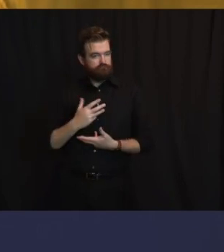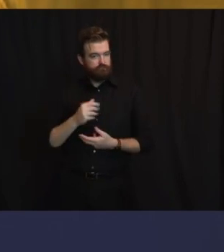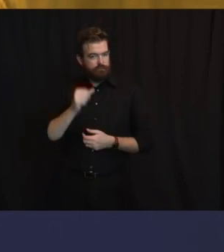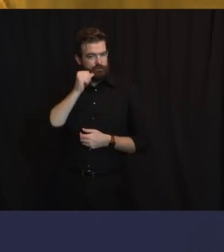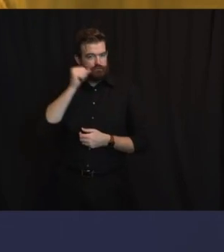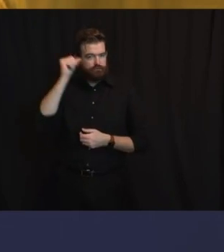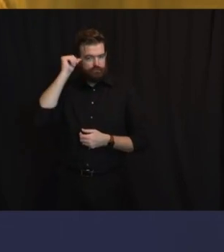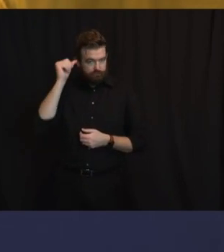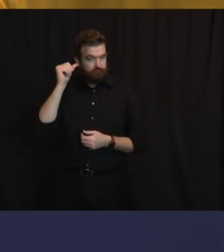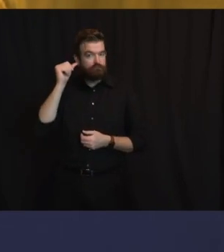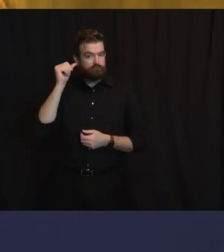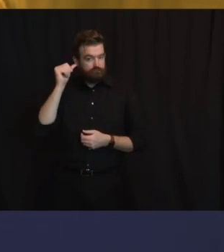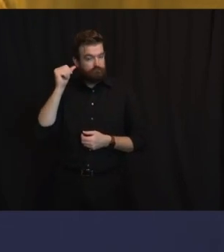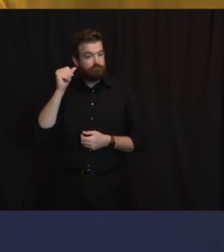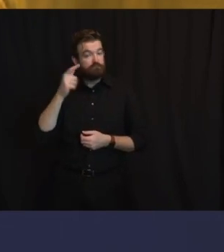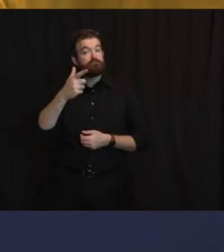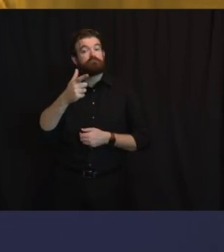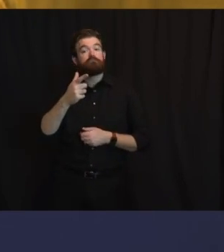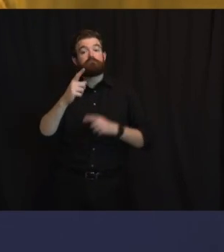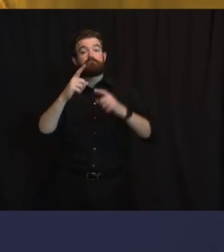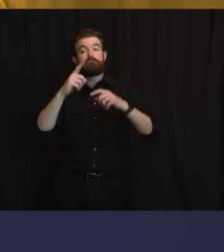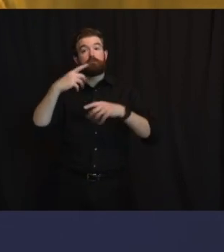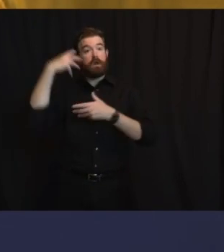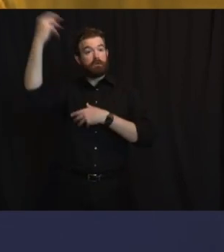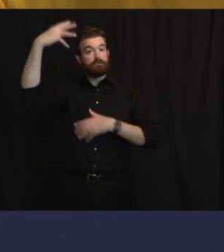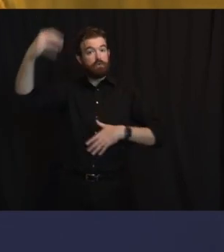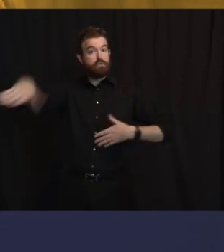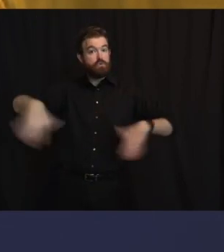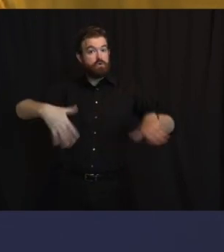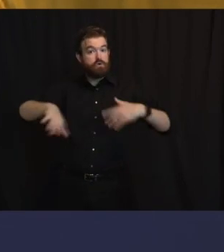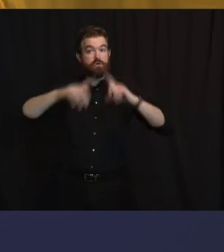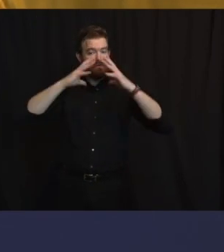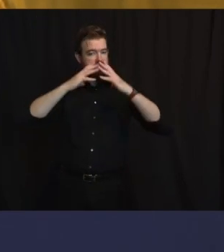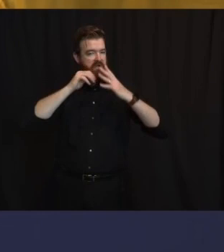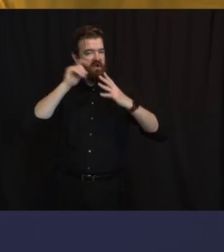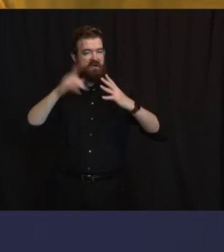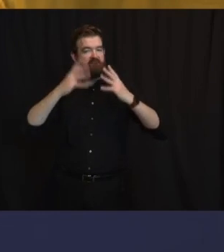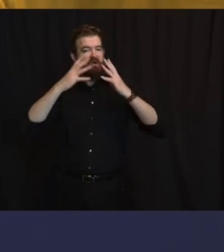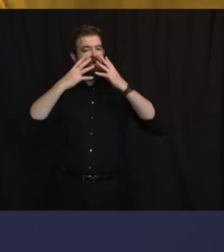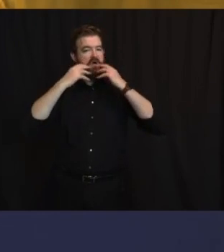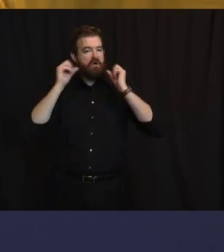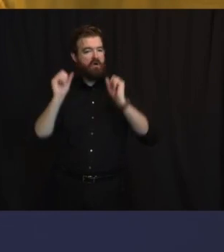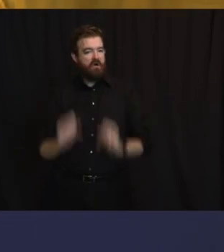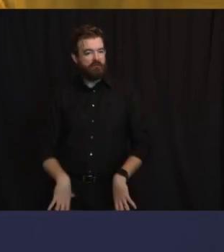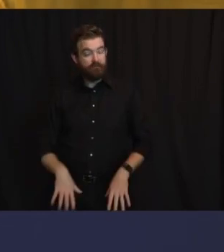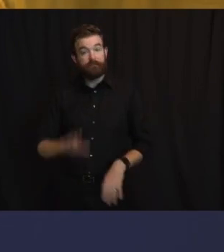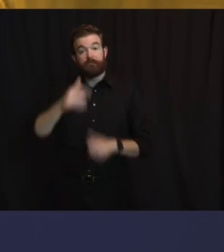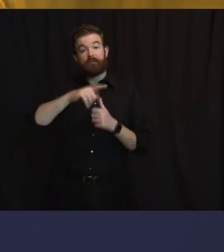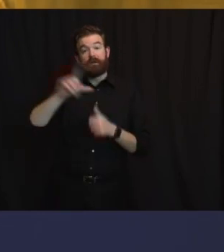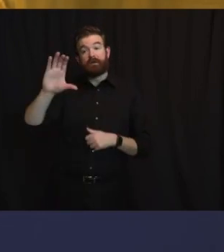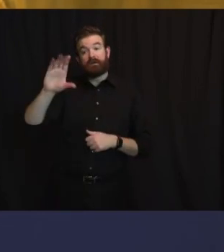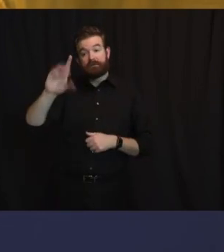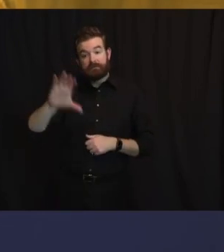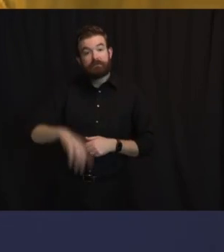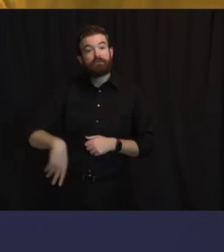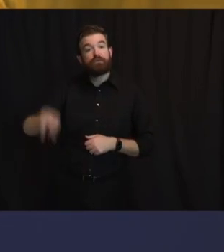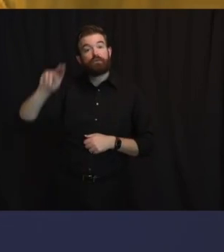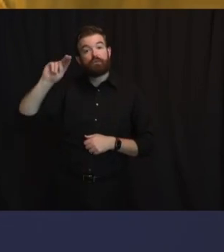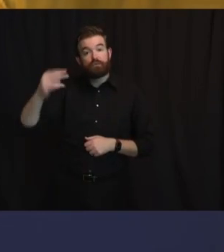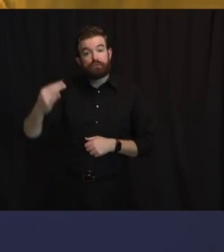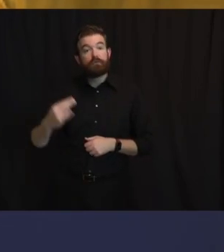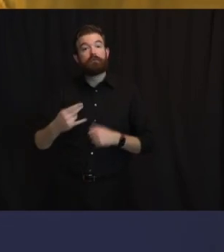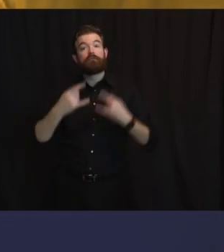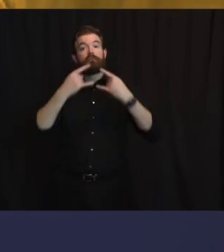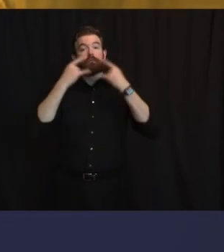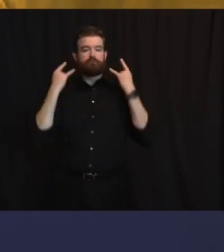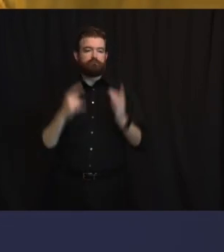less transmittable. Remember that both under the CDC guidance and our directives, masking up remains